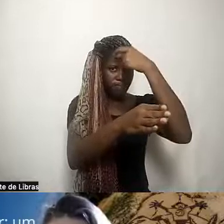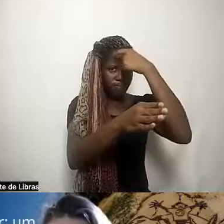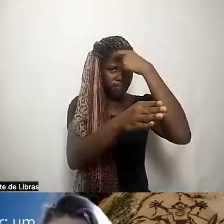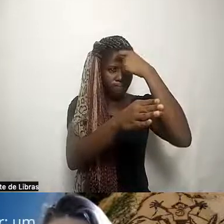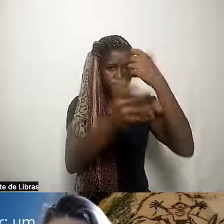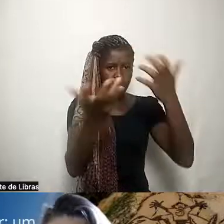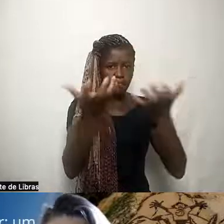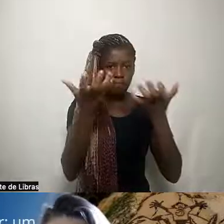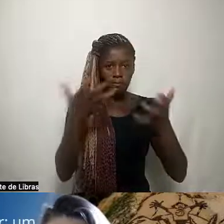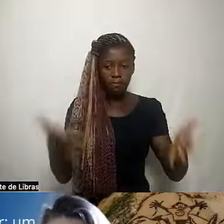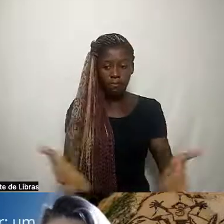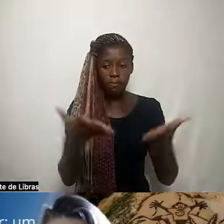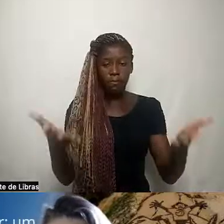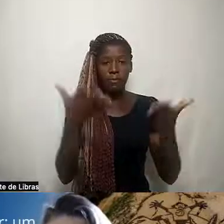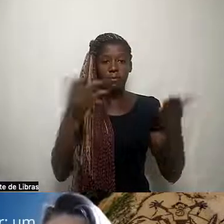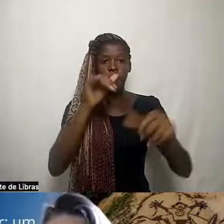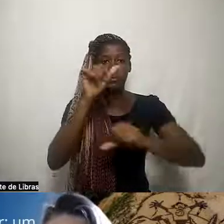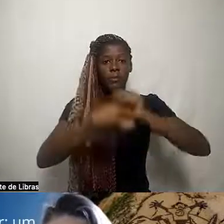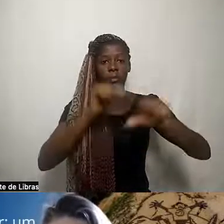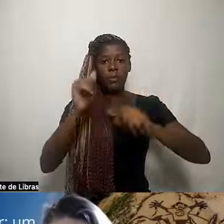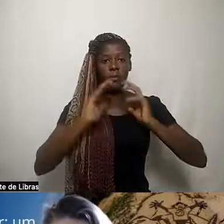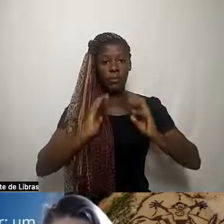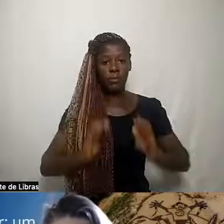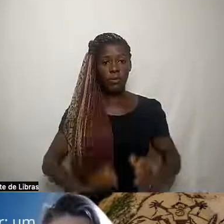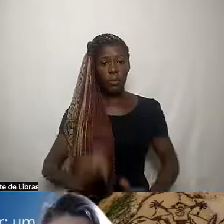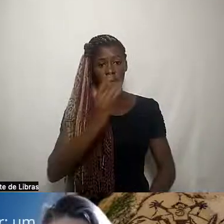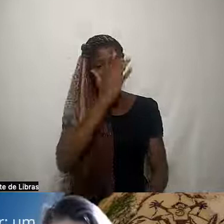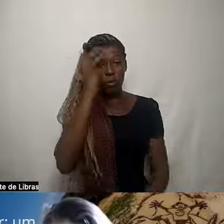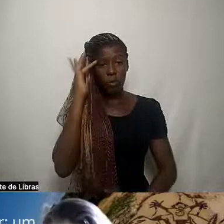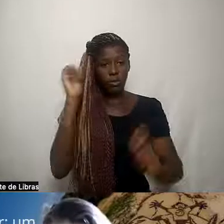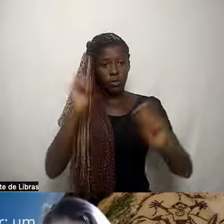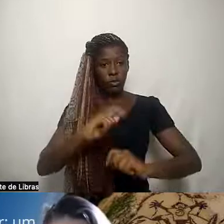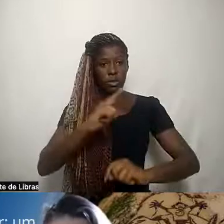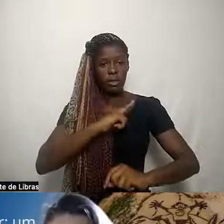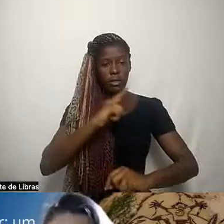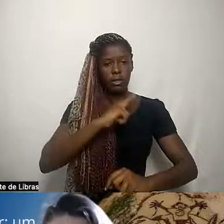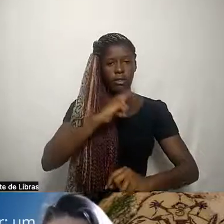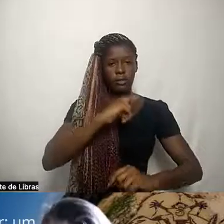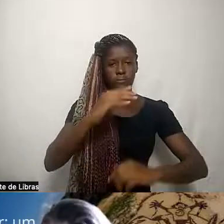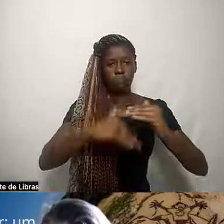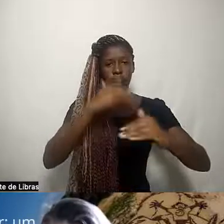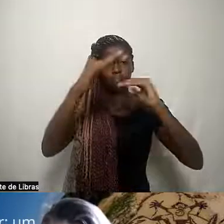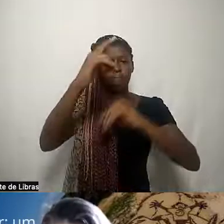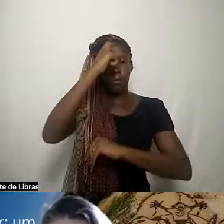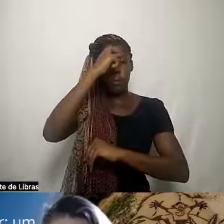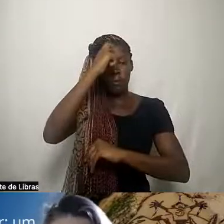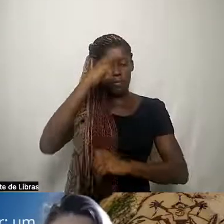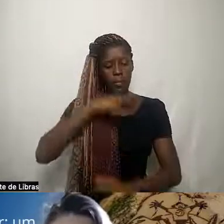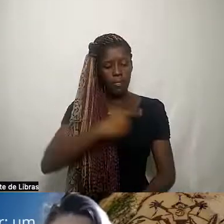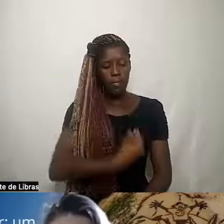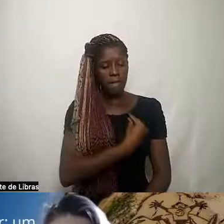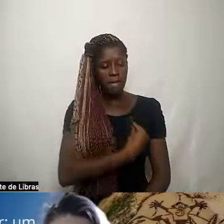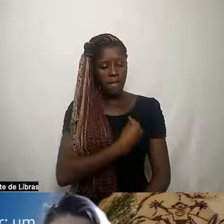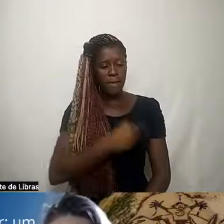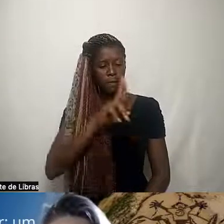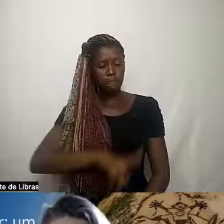a change of behavior associated to raising awareness of marine conservation, the sustainable use of